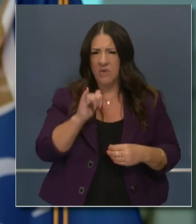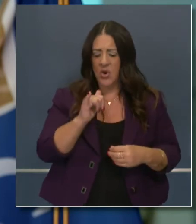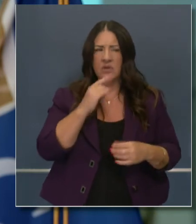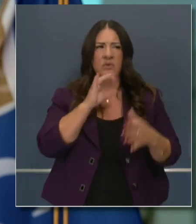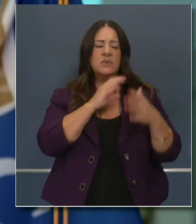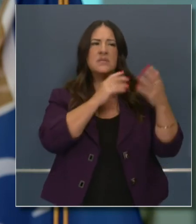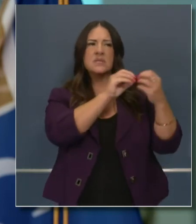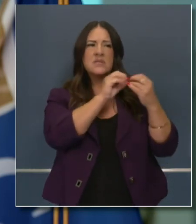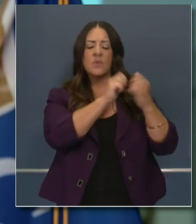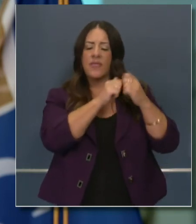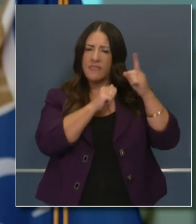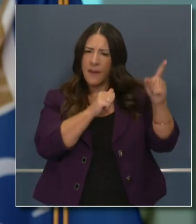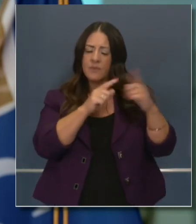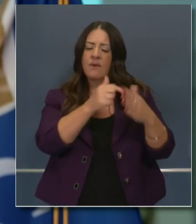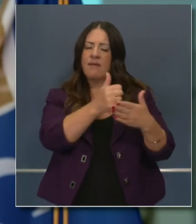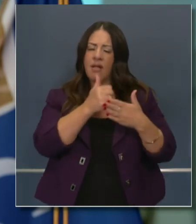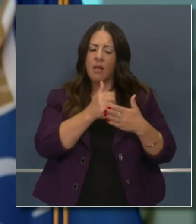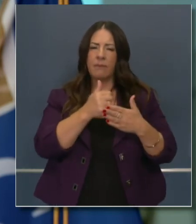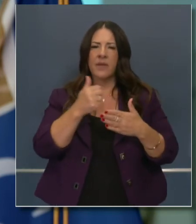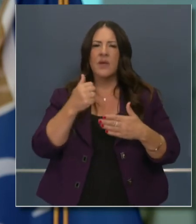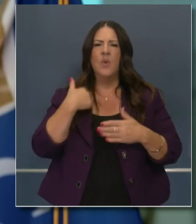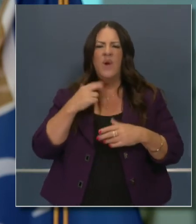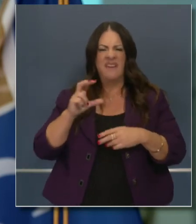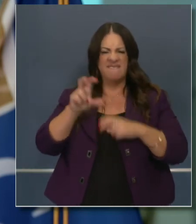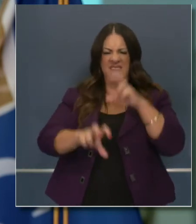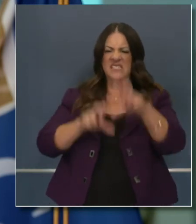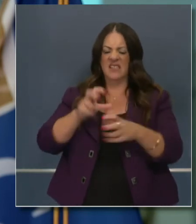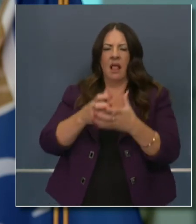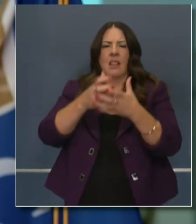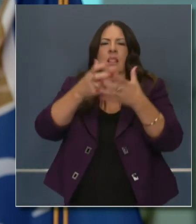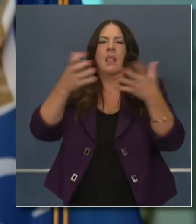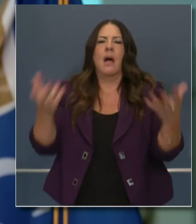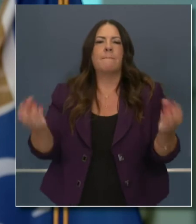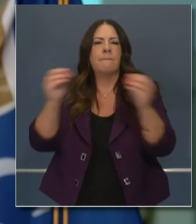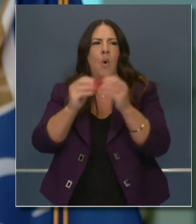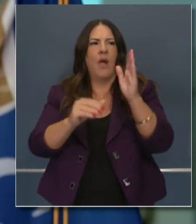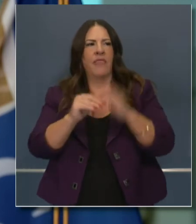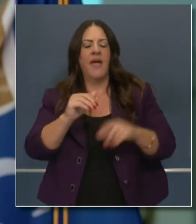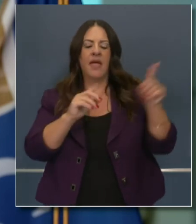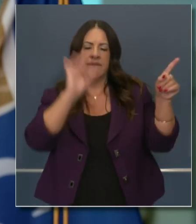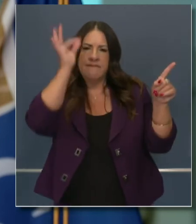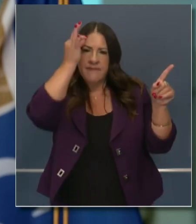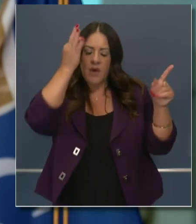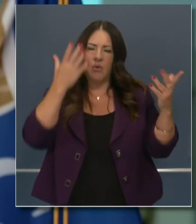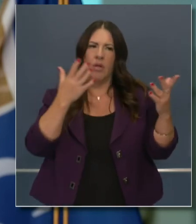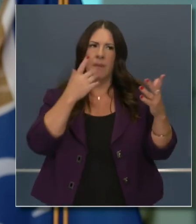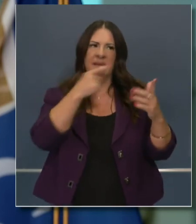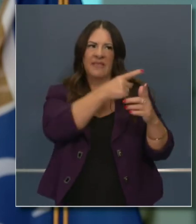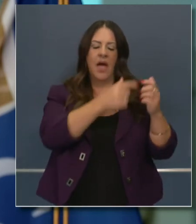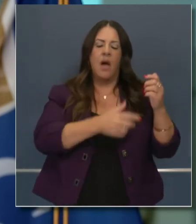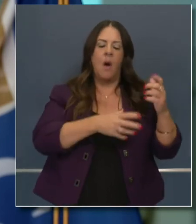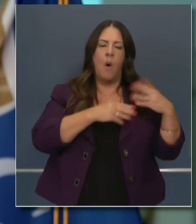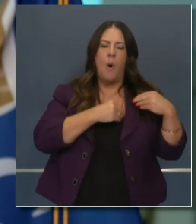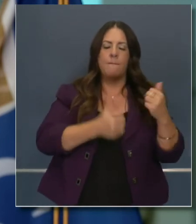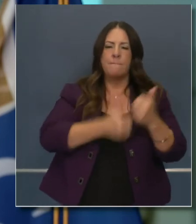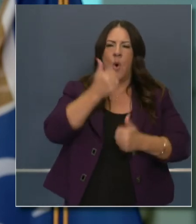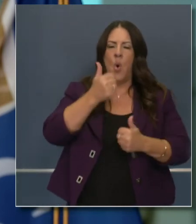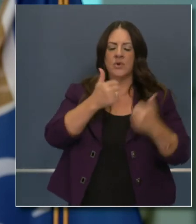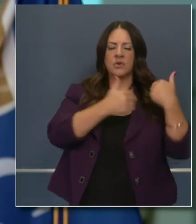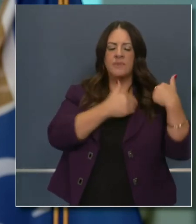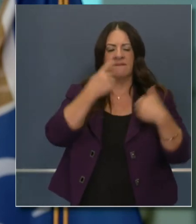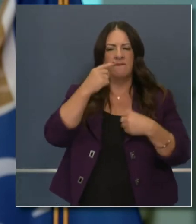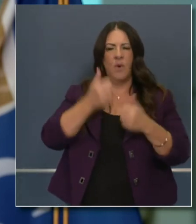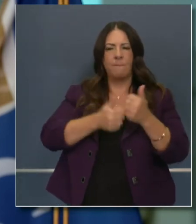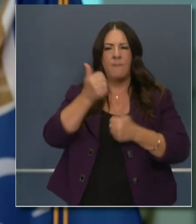been investing more than the federal government and more to invest in vegetation and forest management in